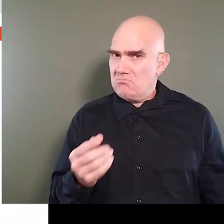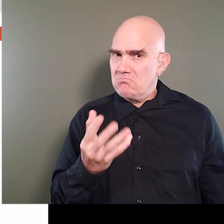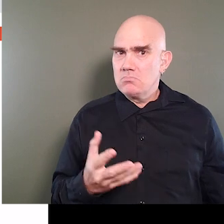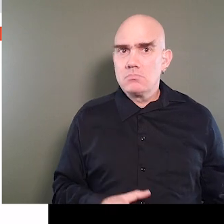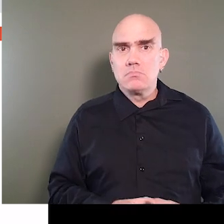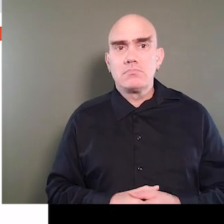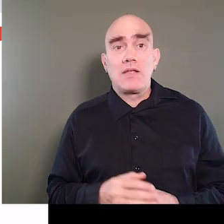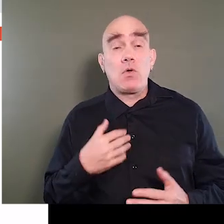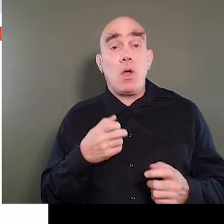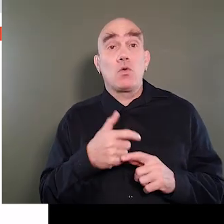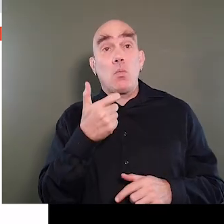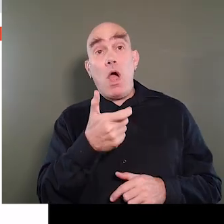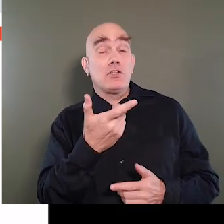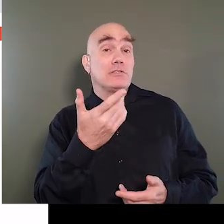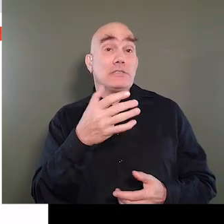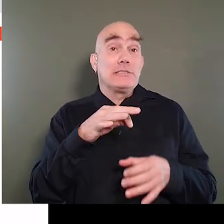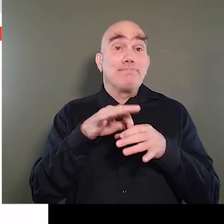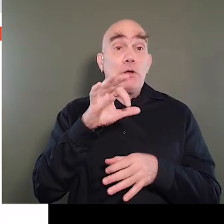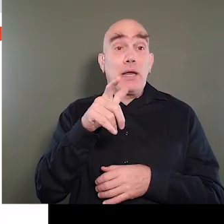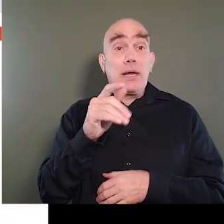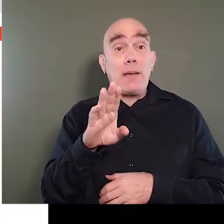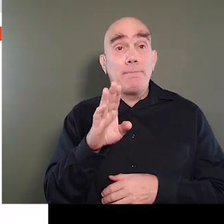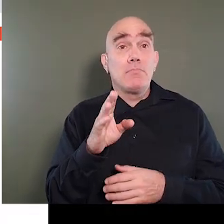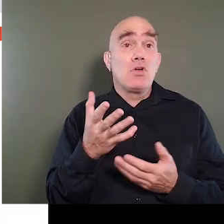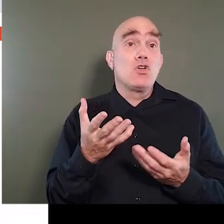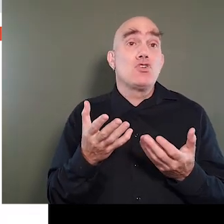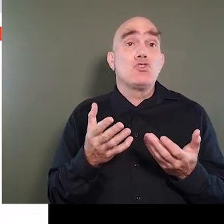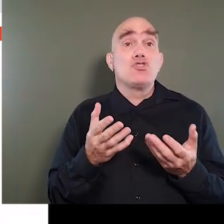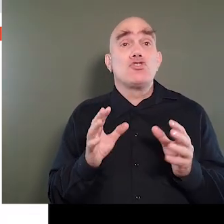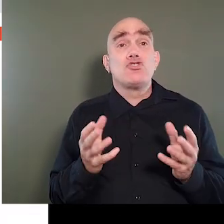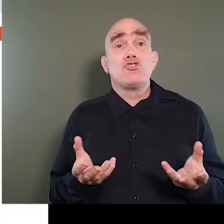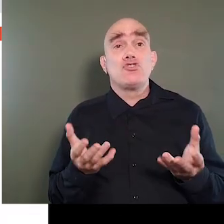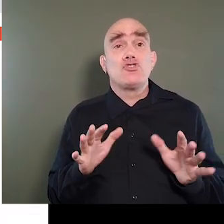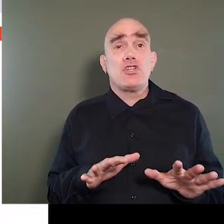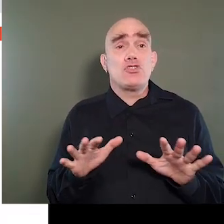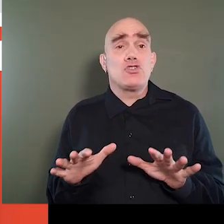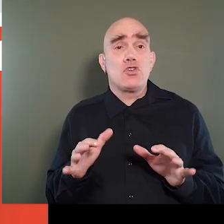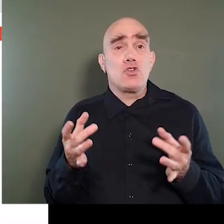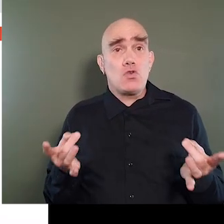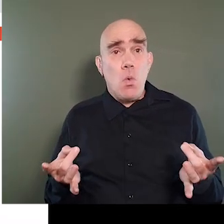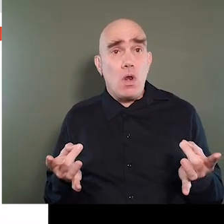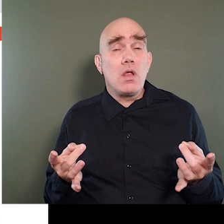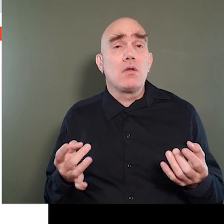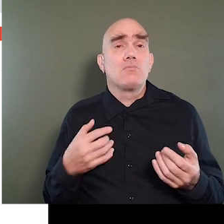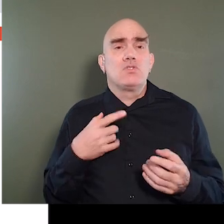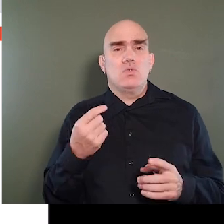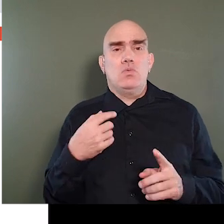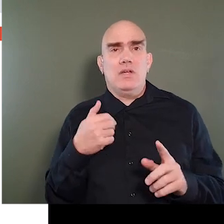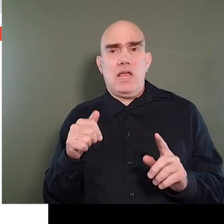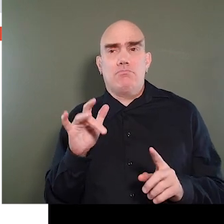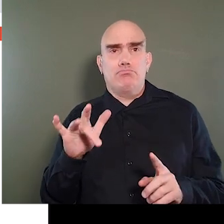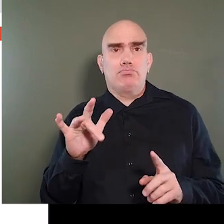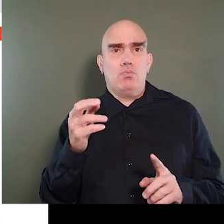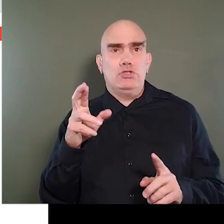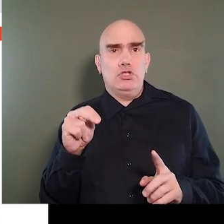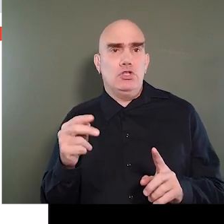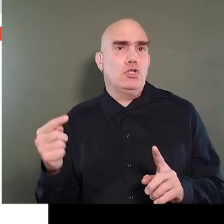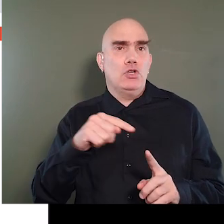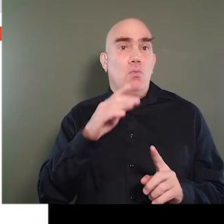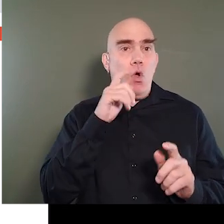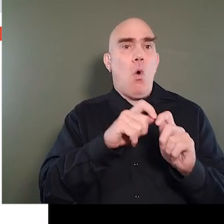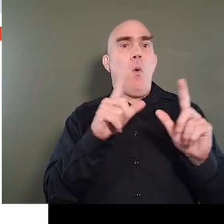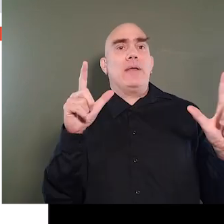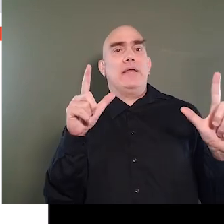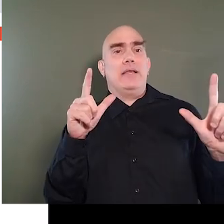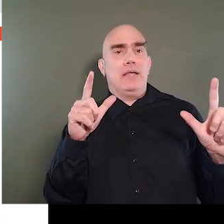And if I want to watch Spirit Club's gentle yoga video, I have this graphic selected. I'll hit return and it'll open up for me. I'm